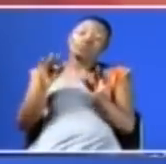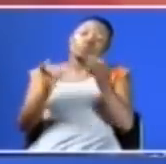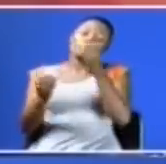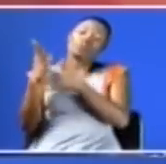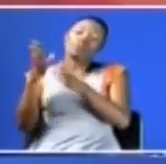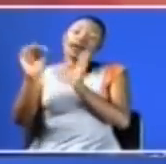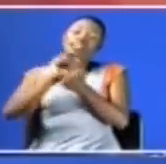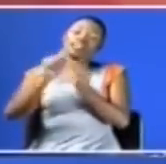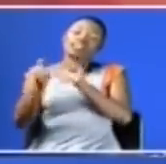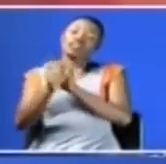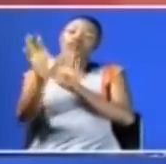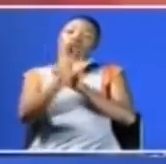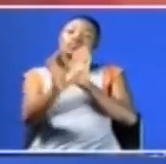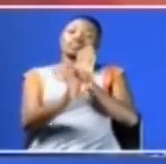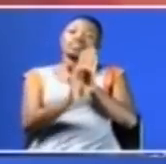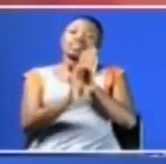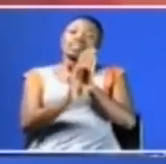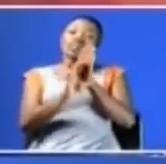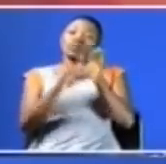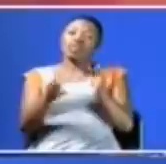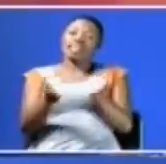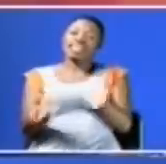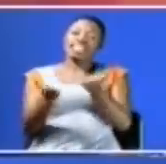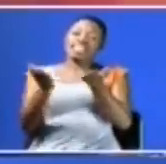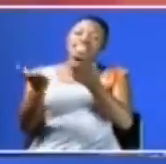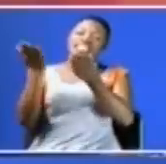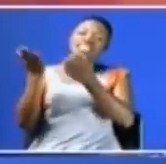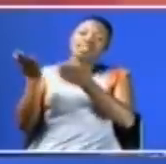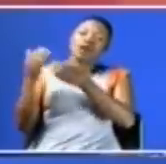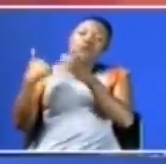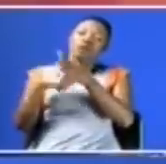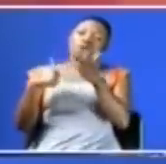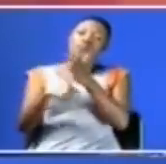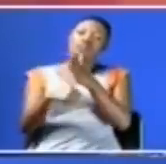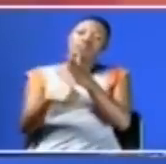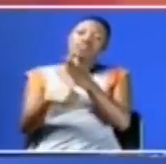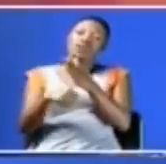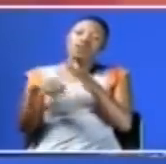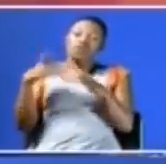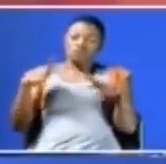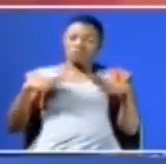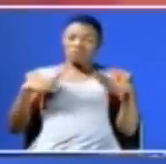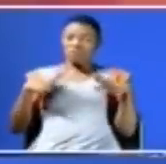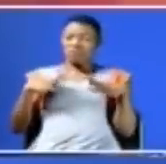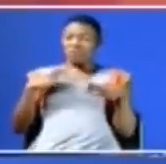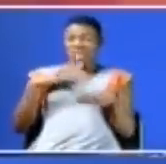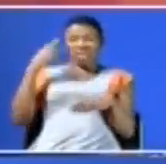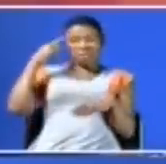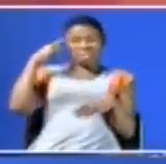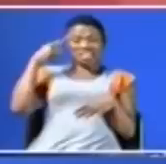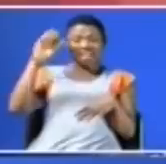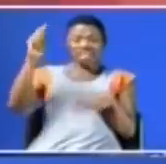the constitution that will create more burdens, create more positions, or create more burden for the people, I don't see Kenyans